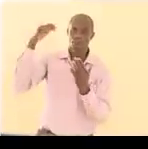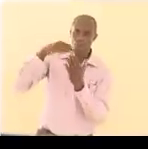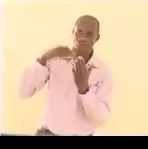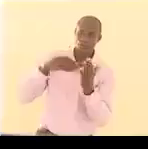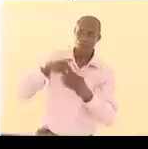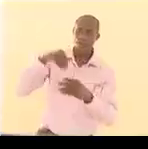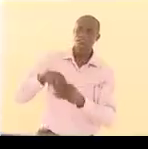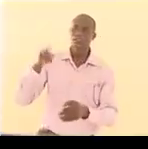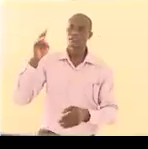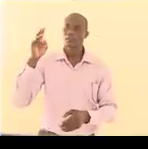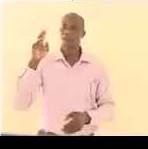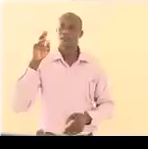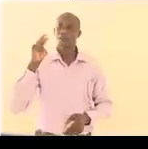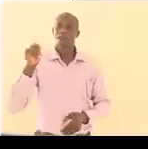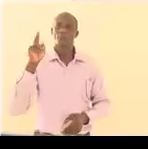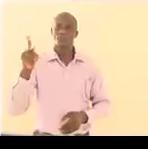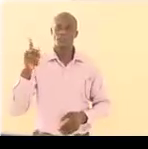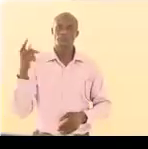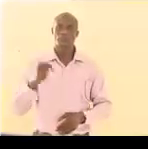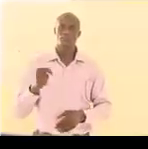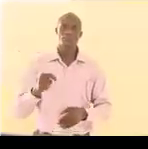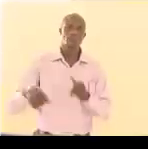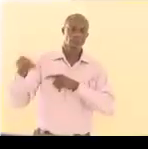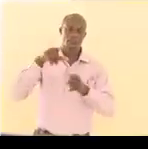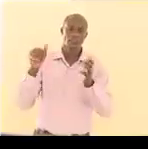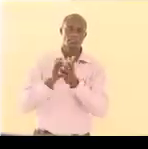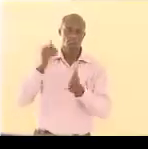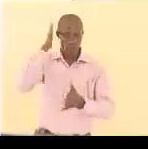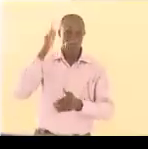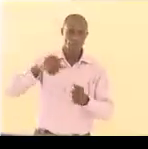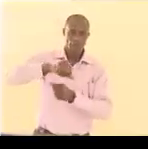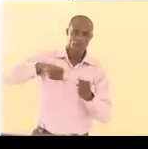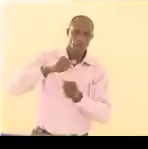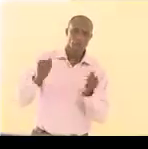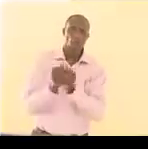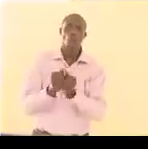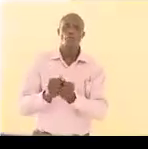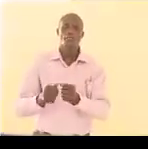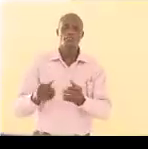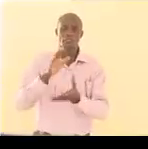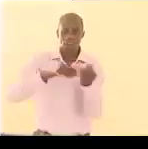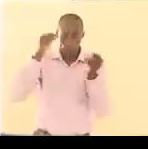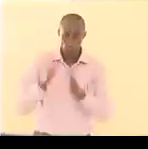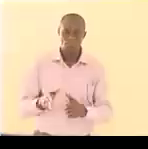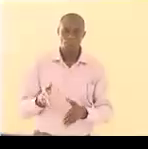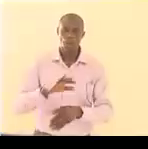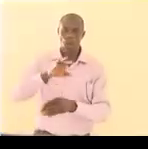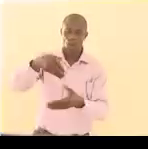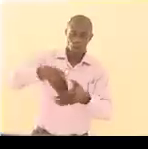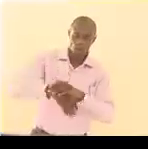Then he lists in Mark chapter 16 the signs that will be associated with believers,